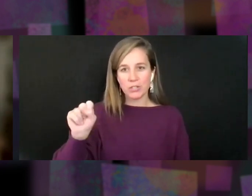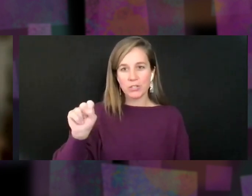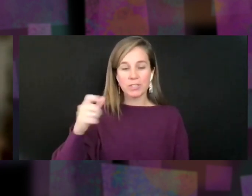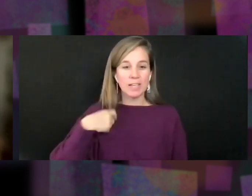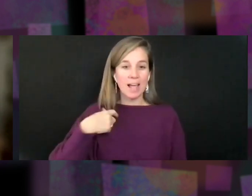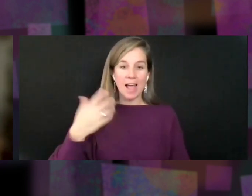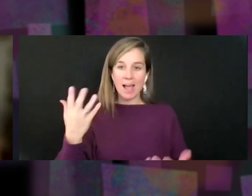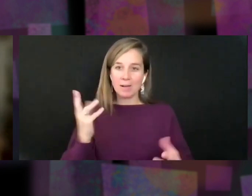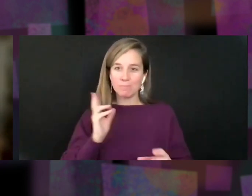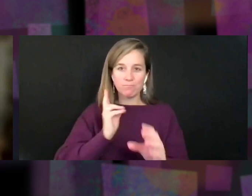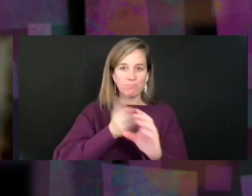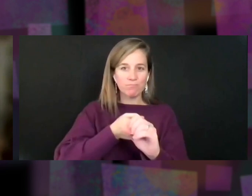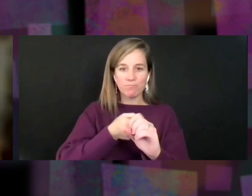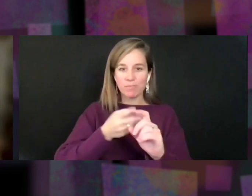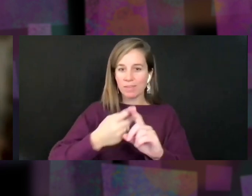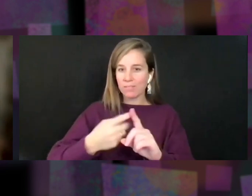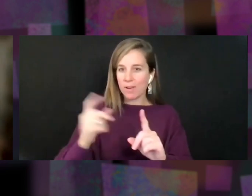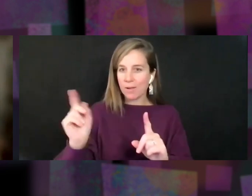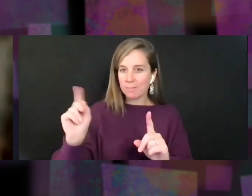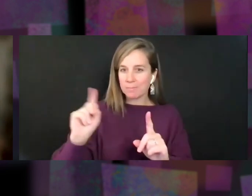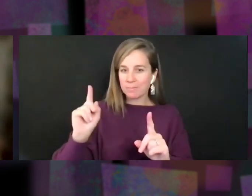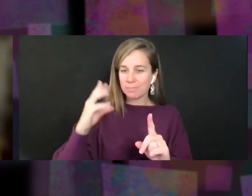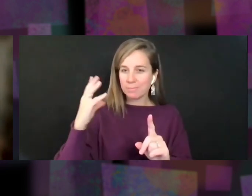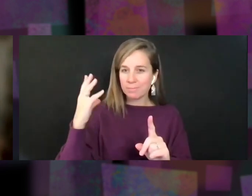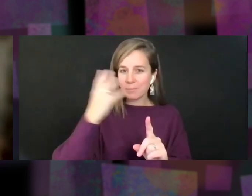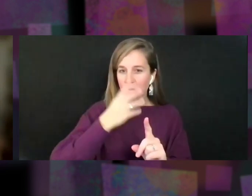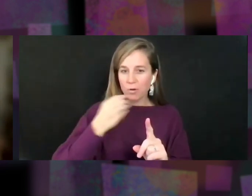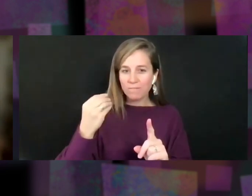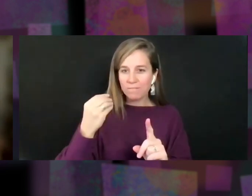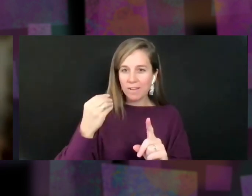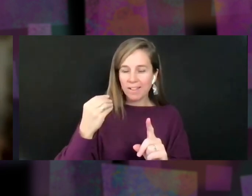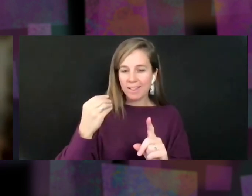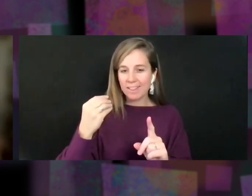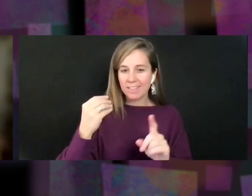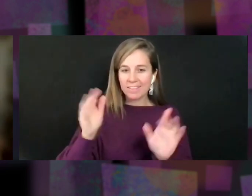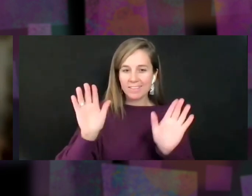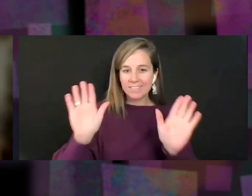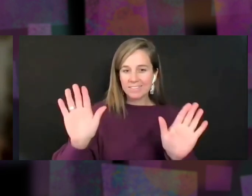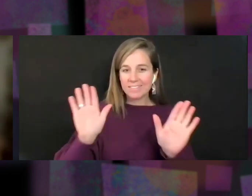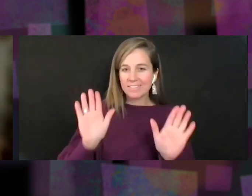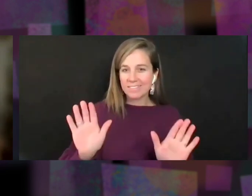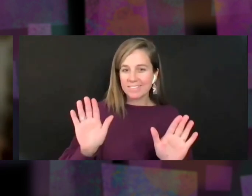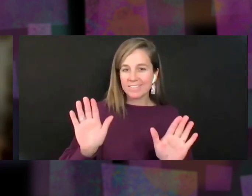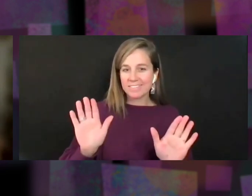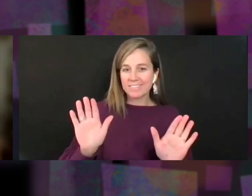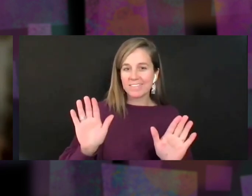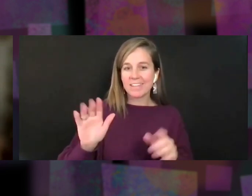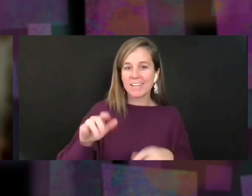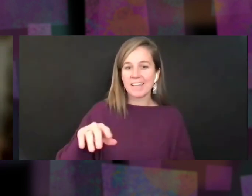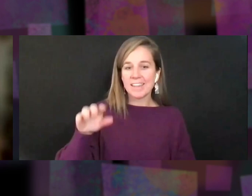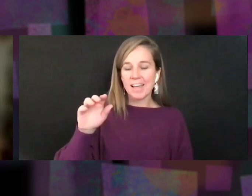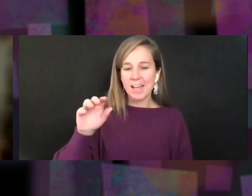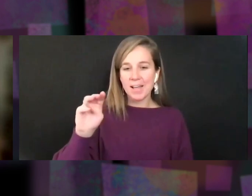the wonderfully beautiful unceded lands of the Ramatush Ohlone.